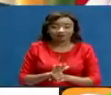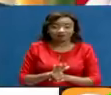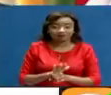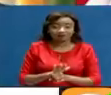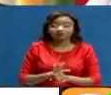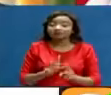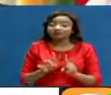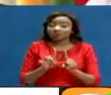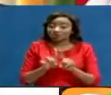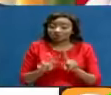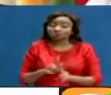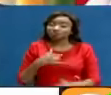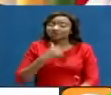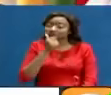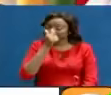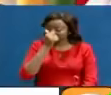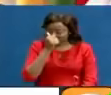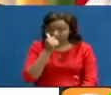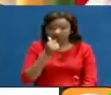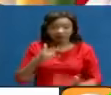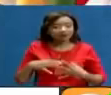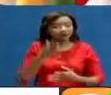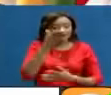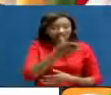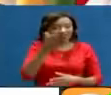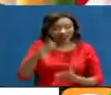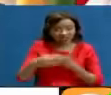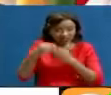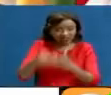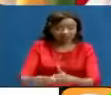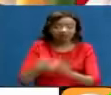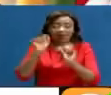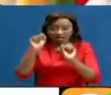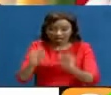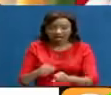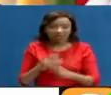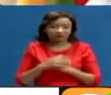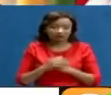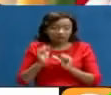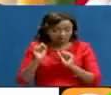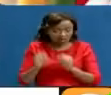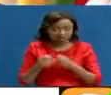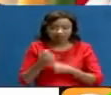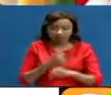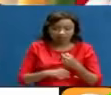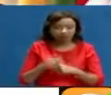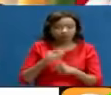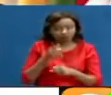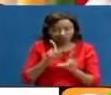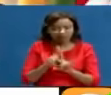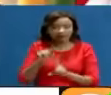And I would wish that those of us who are in leadership can plug into that conversation where Kenyans are